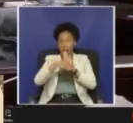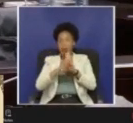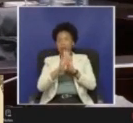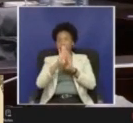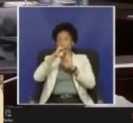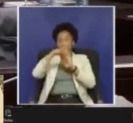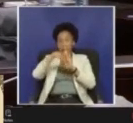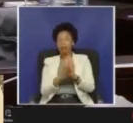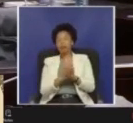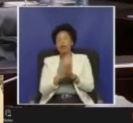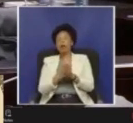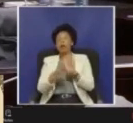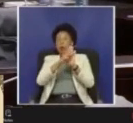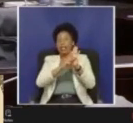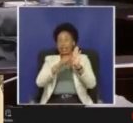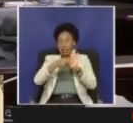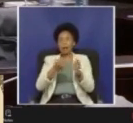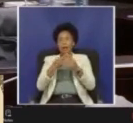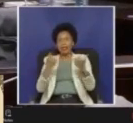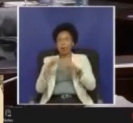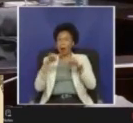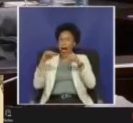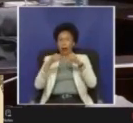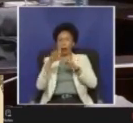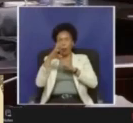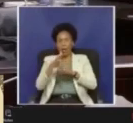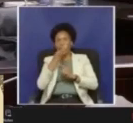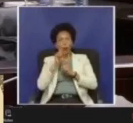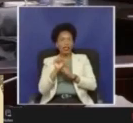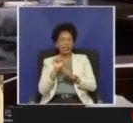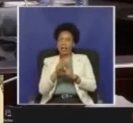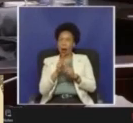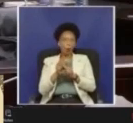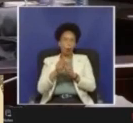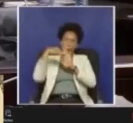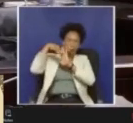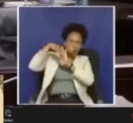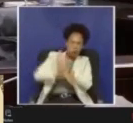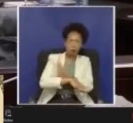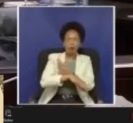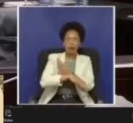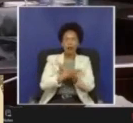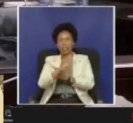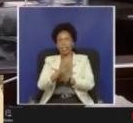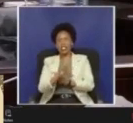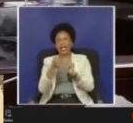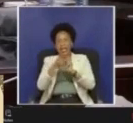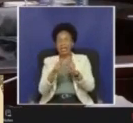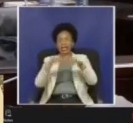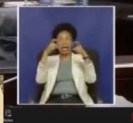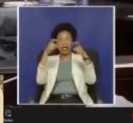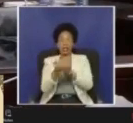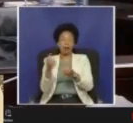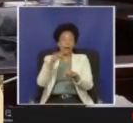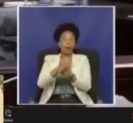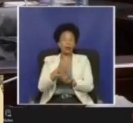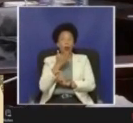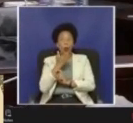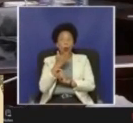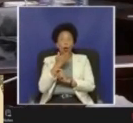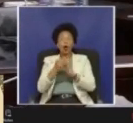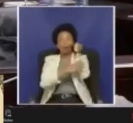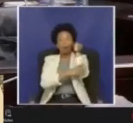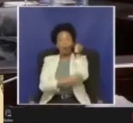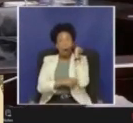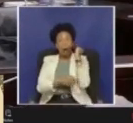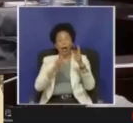there are those who would argue that inflation targeting has become a blunt tool, which largely impacts the poor and the middle class,